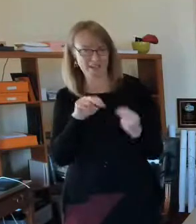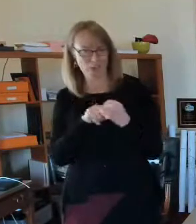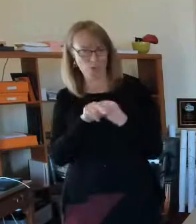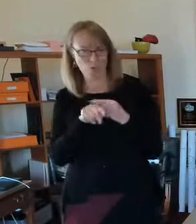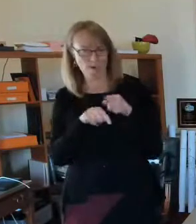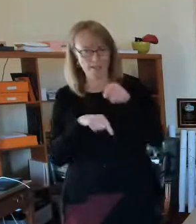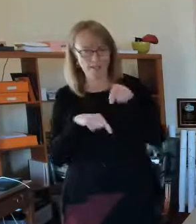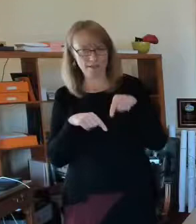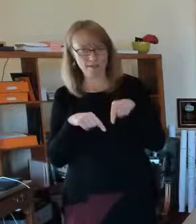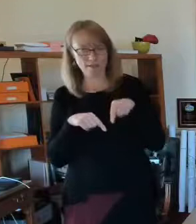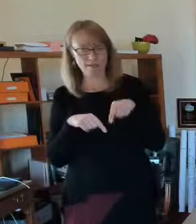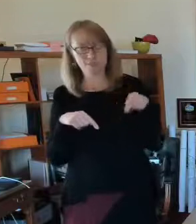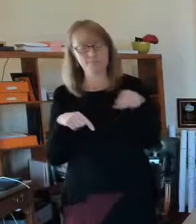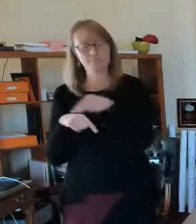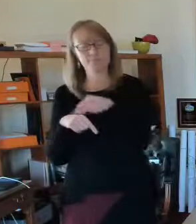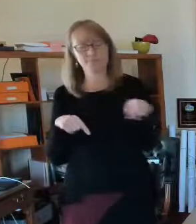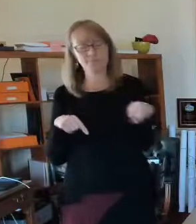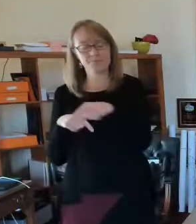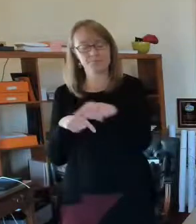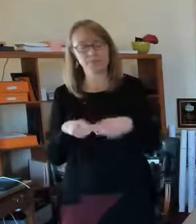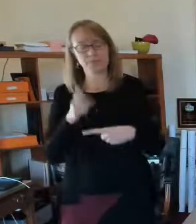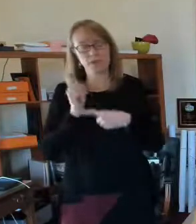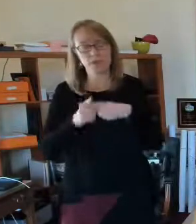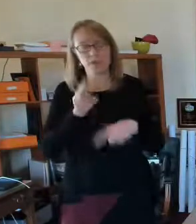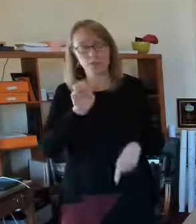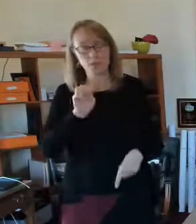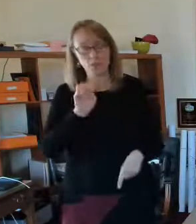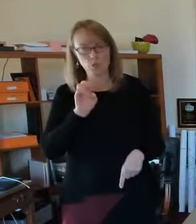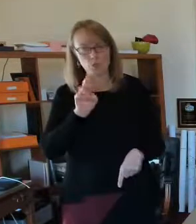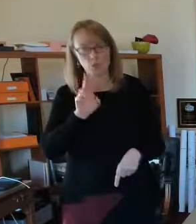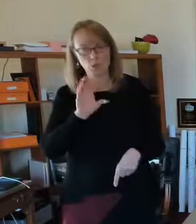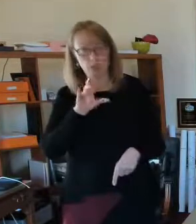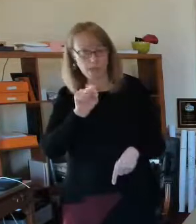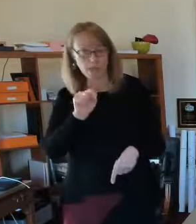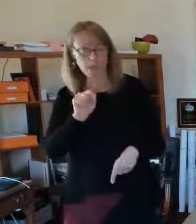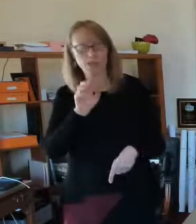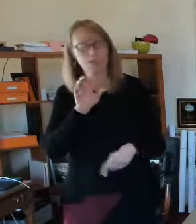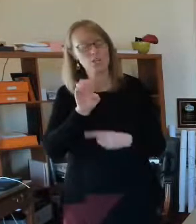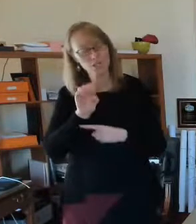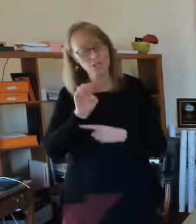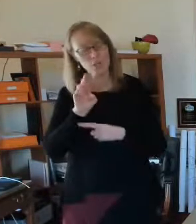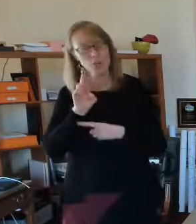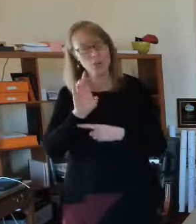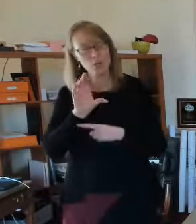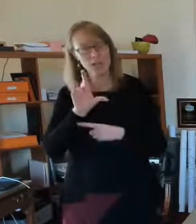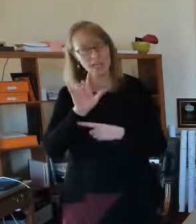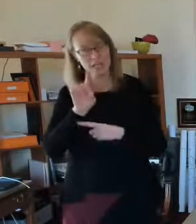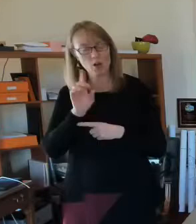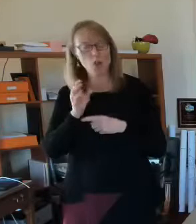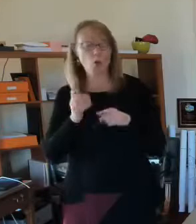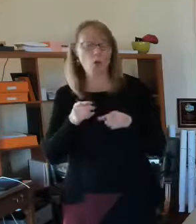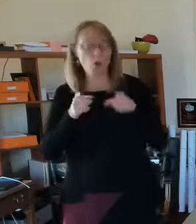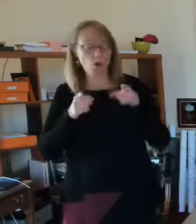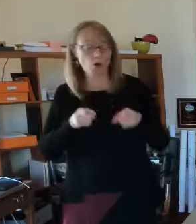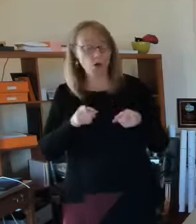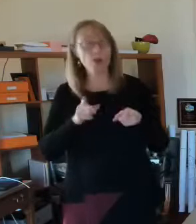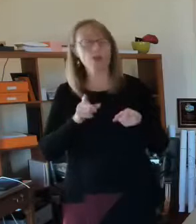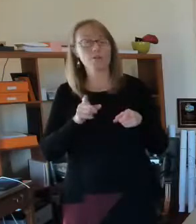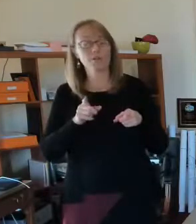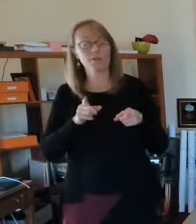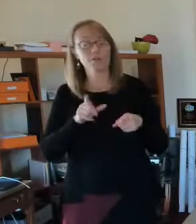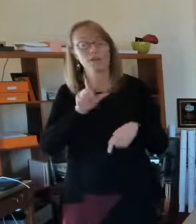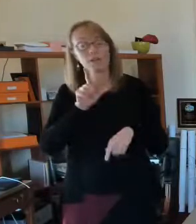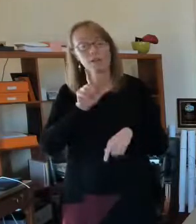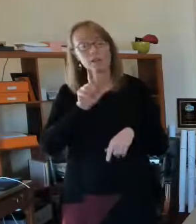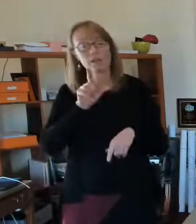Lindell, Kings Highway and Euclid, and then here in downtown along sort of the Wash Ave corridor. There are